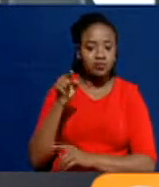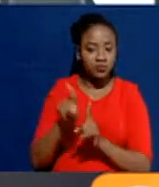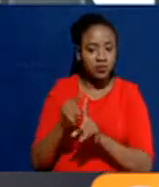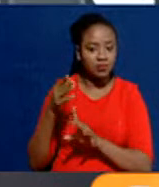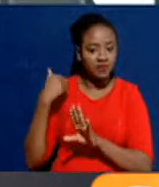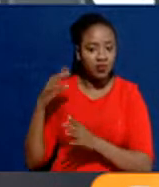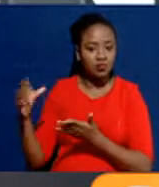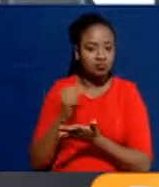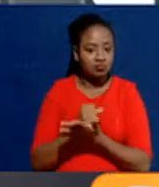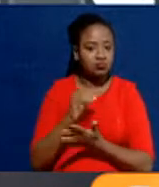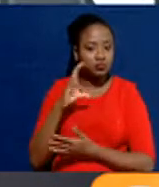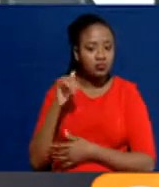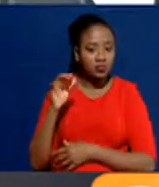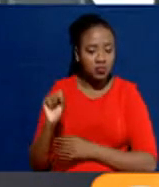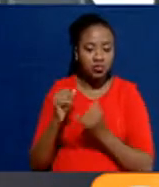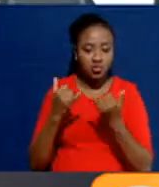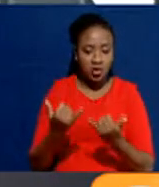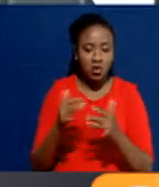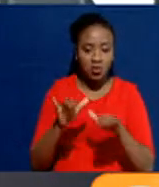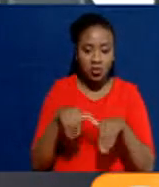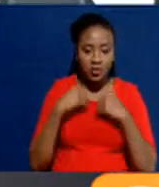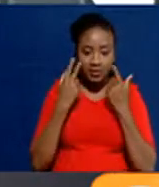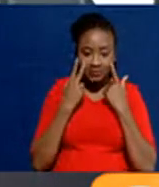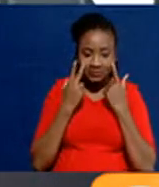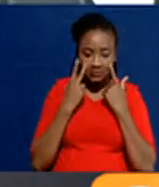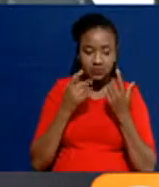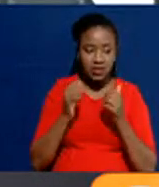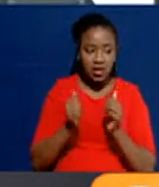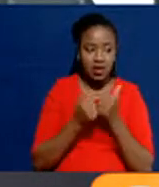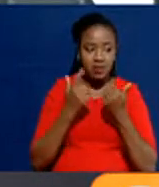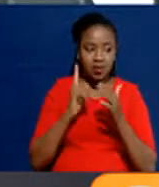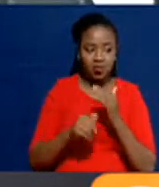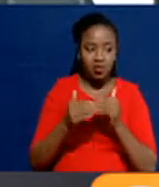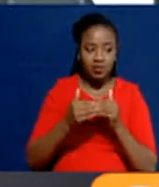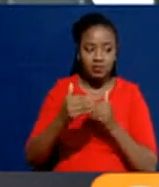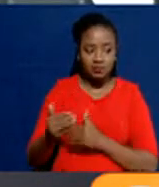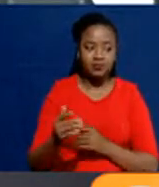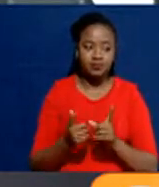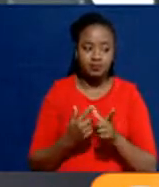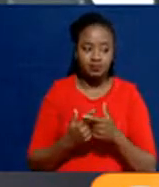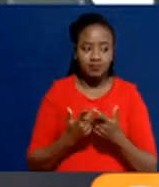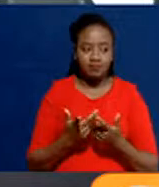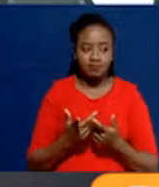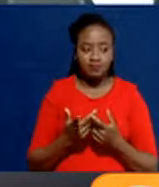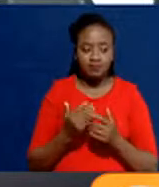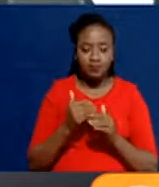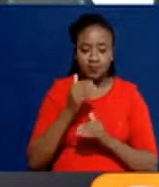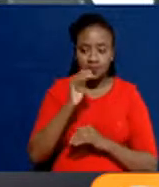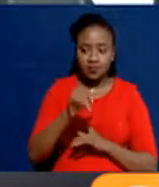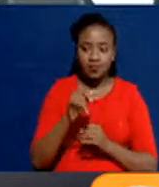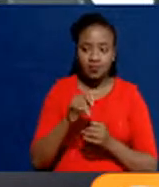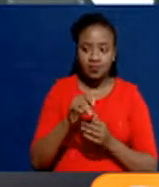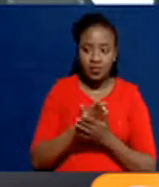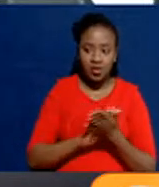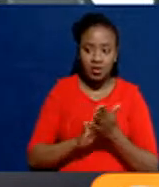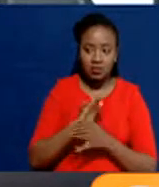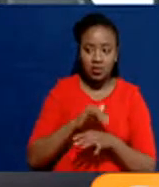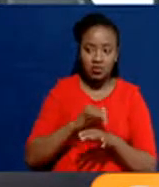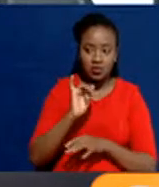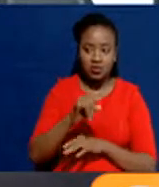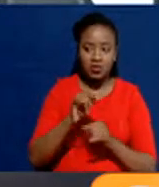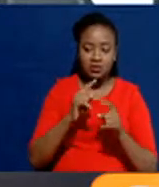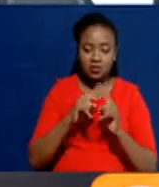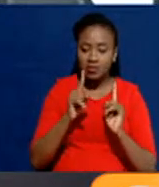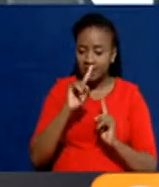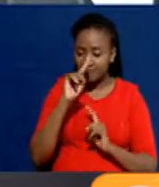happens. Of course, they're waiting for the written judgment, which I understand may be out already, and then they will now base it on that. You know, before we move